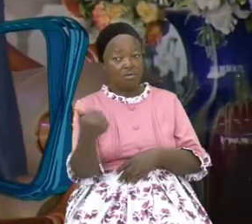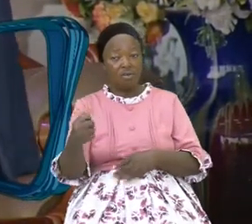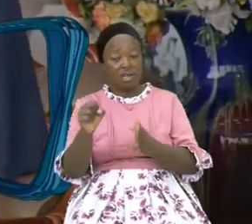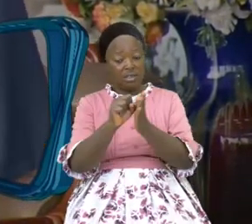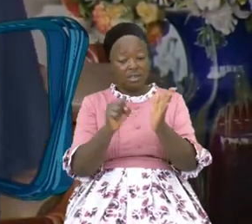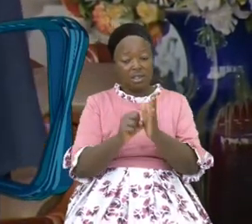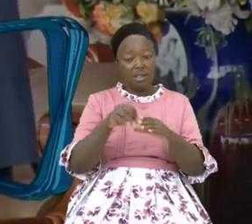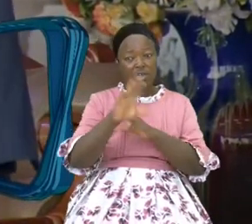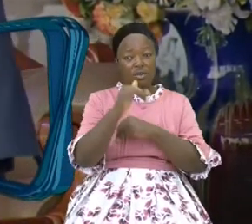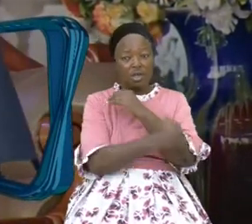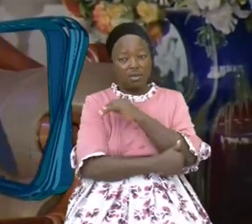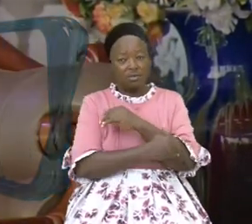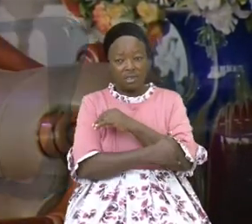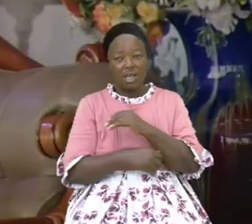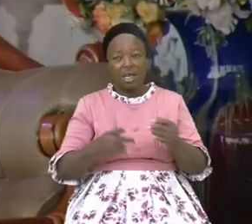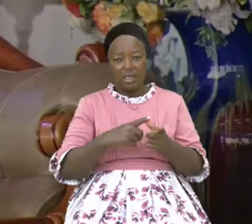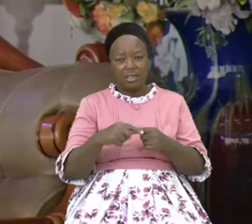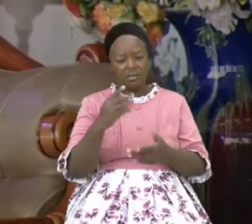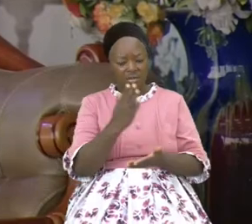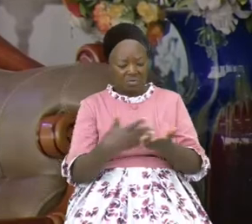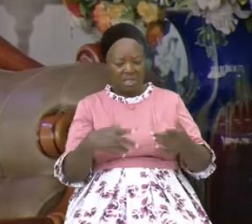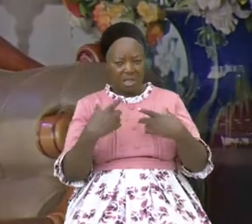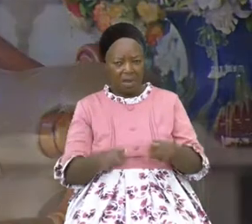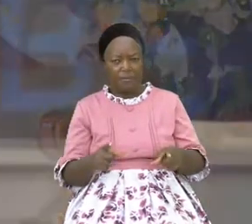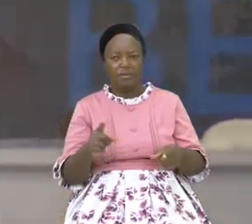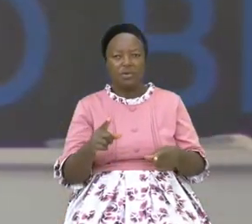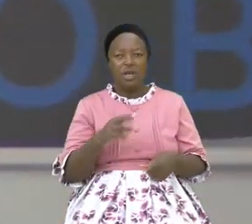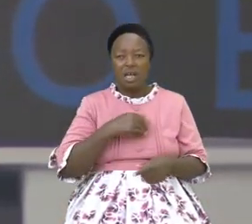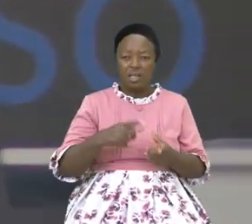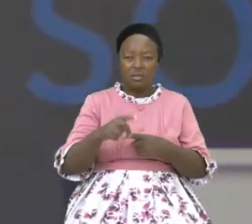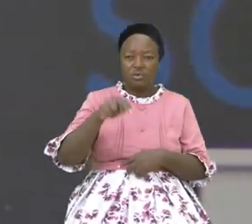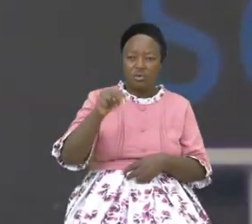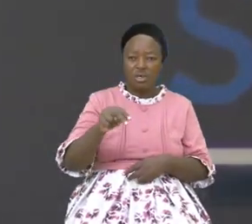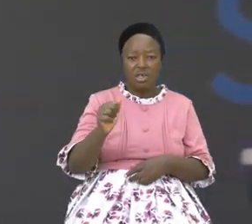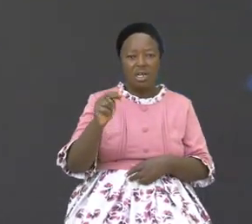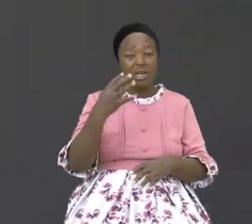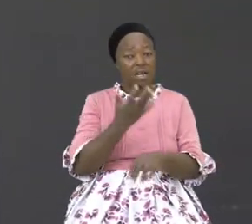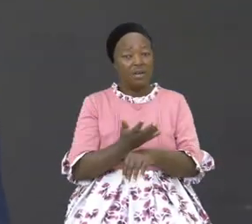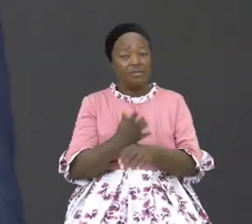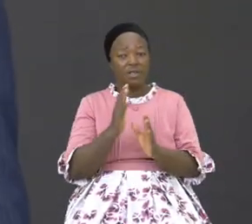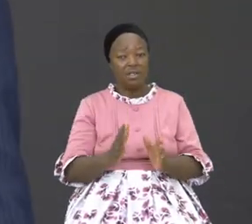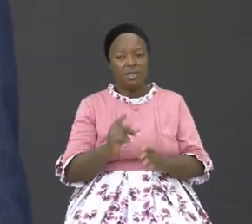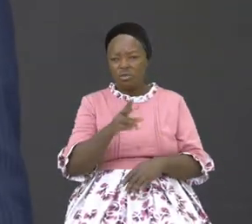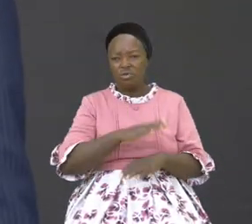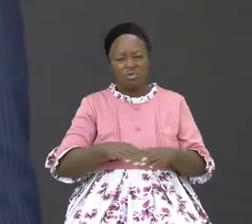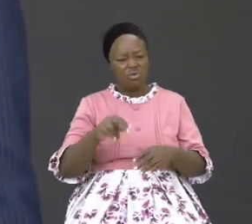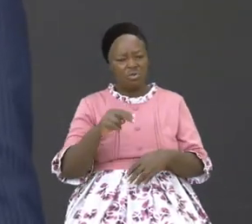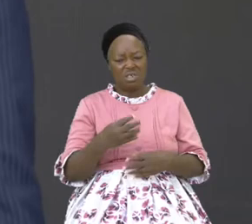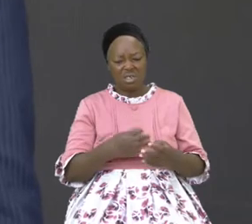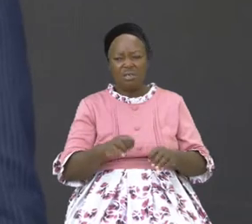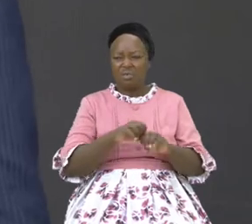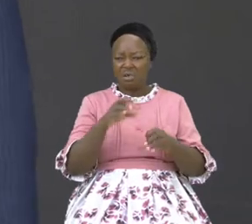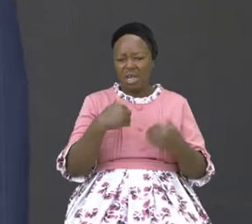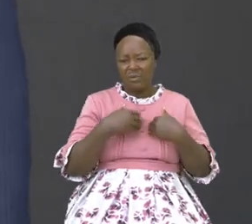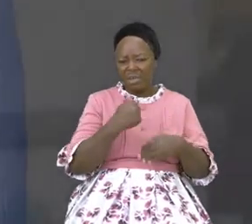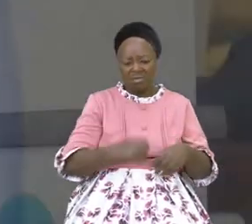your country and something happens, you need an advocate. You don't even have any